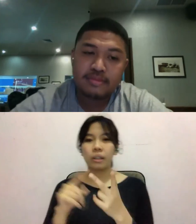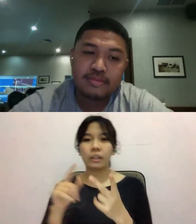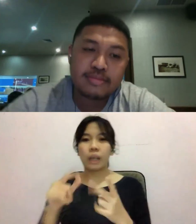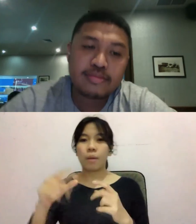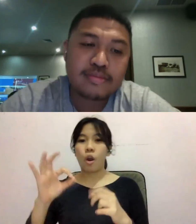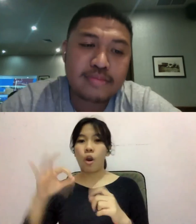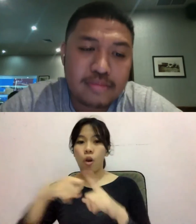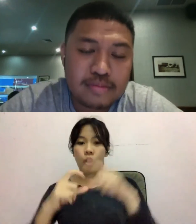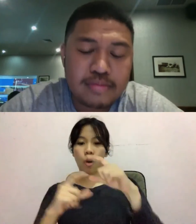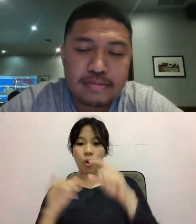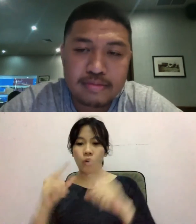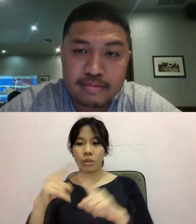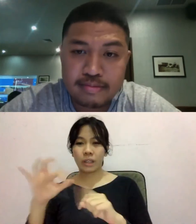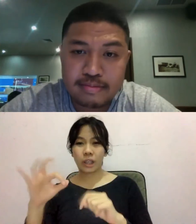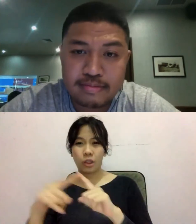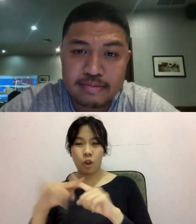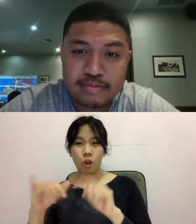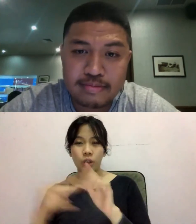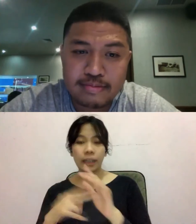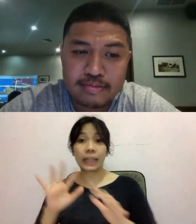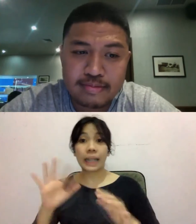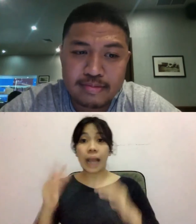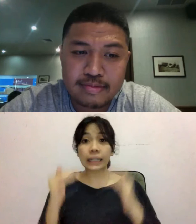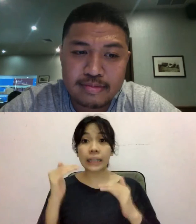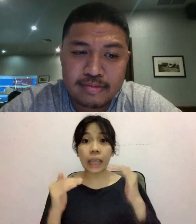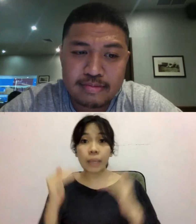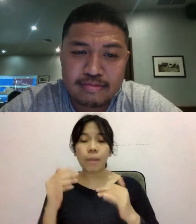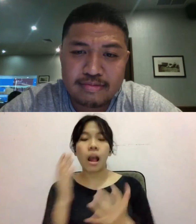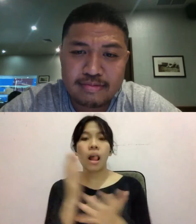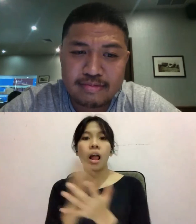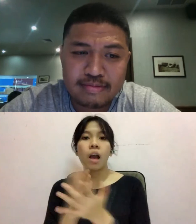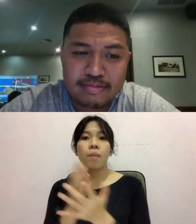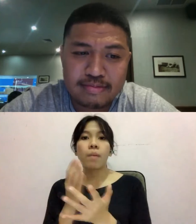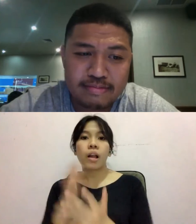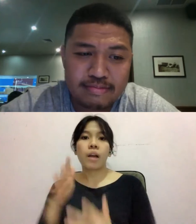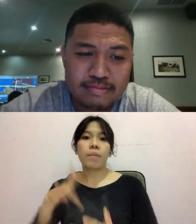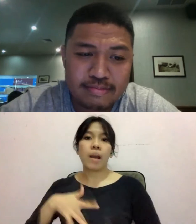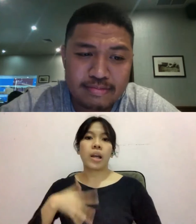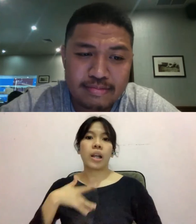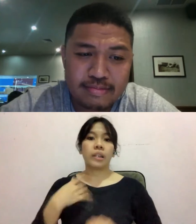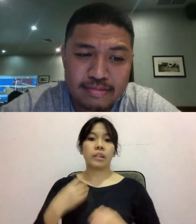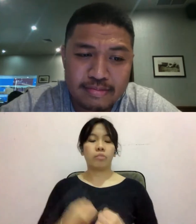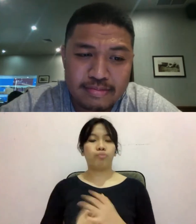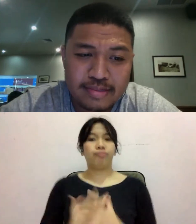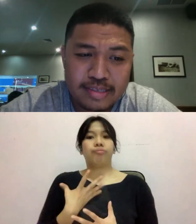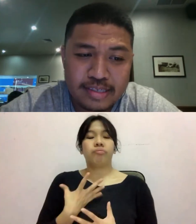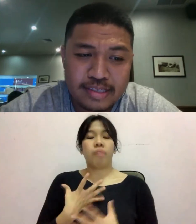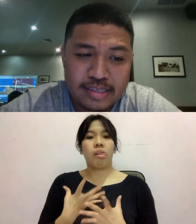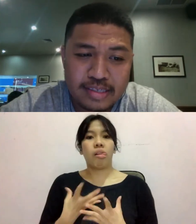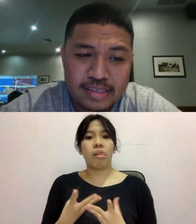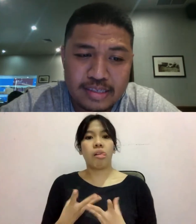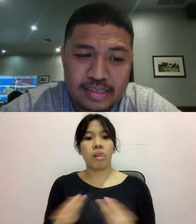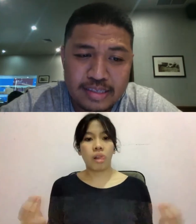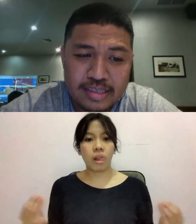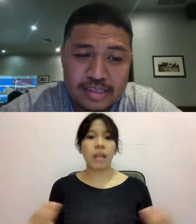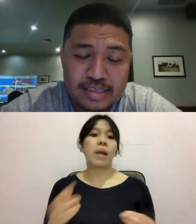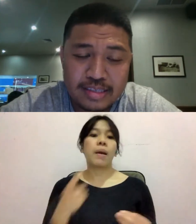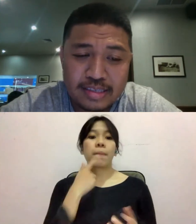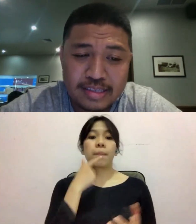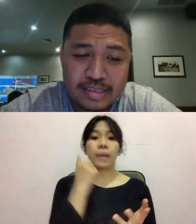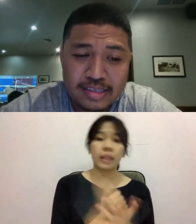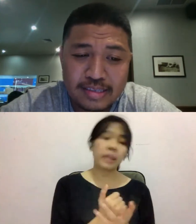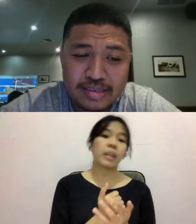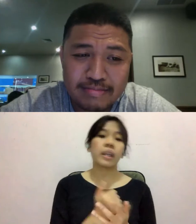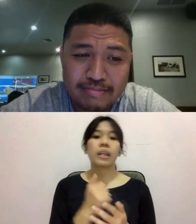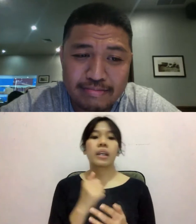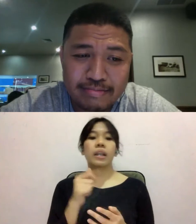also healthy attachments as well. So I agree, sometimes it can be a double-edged sword for some, but at the end of